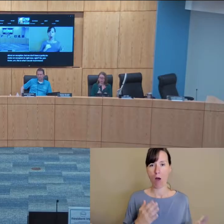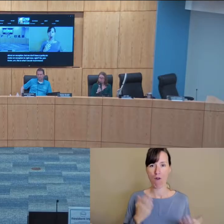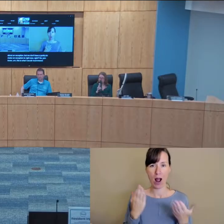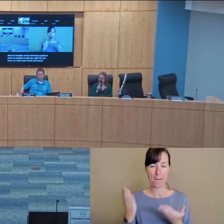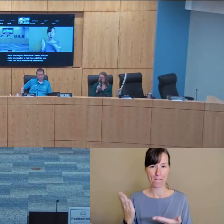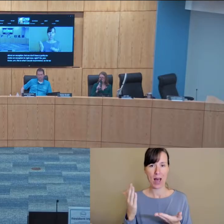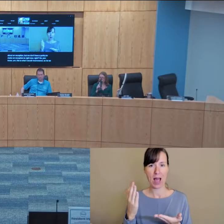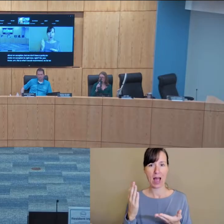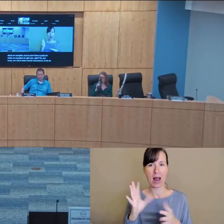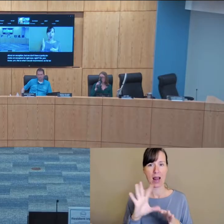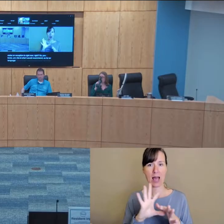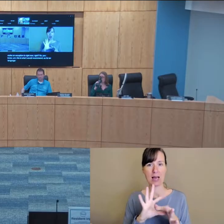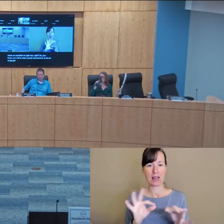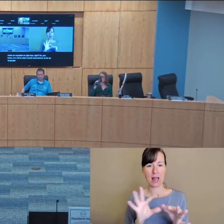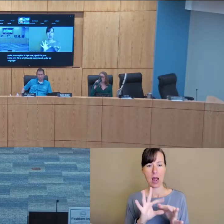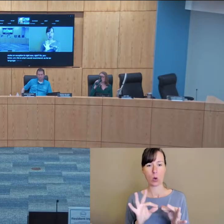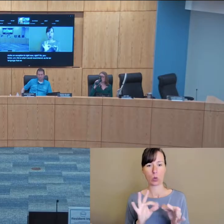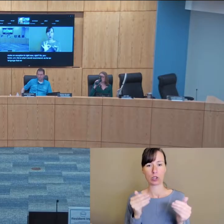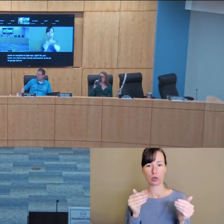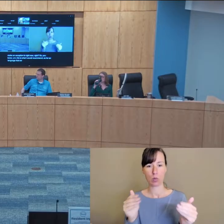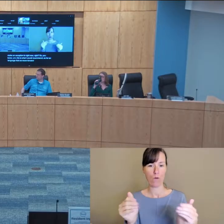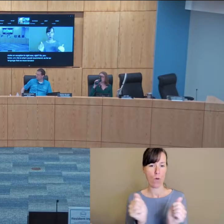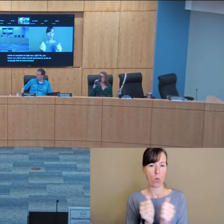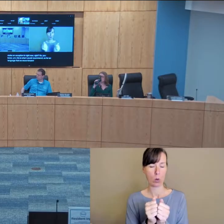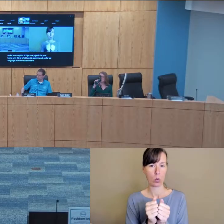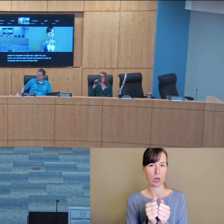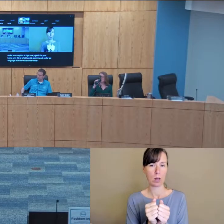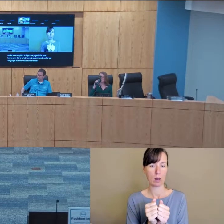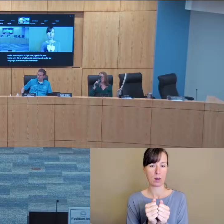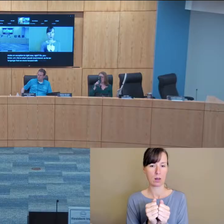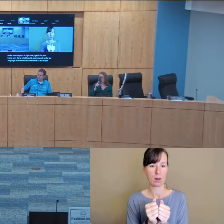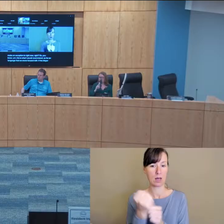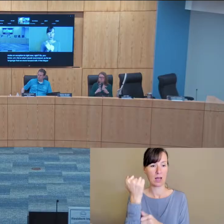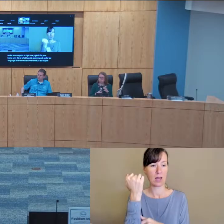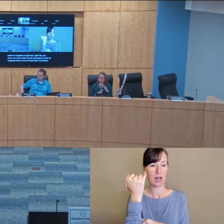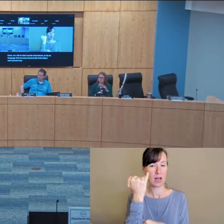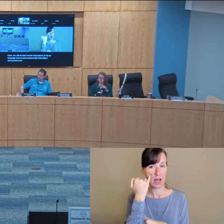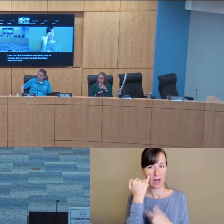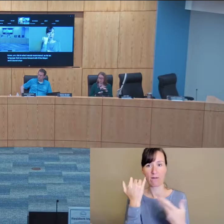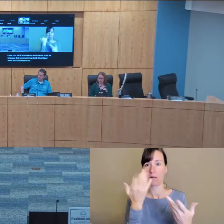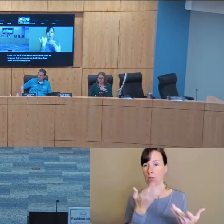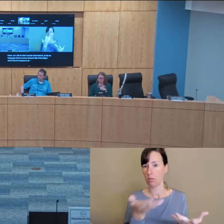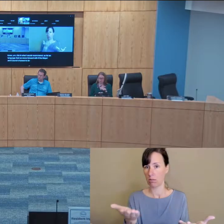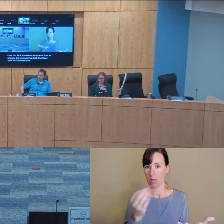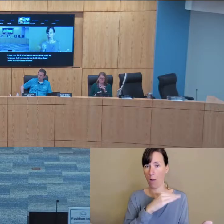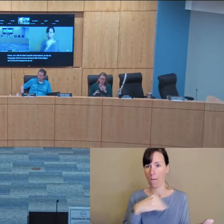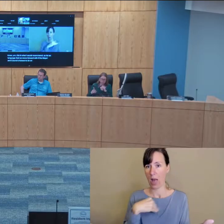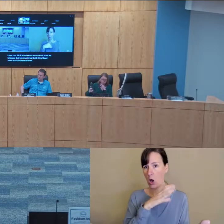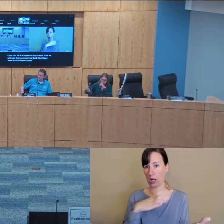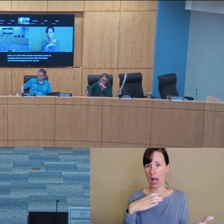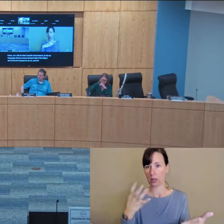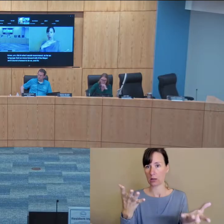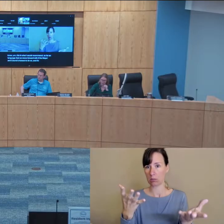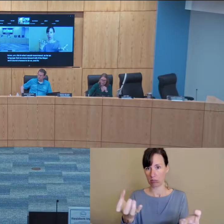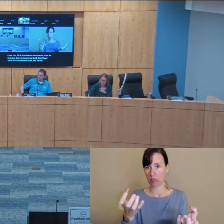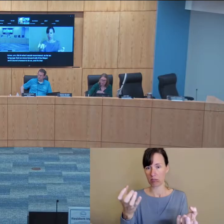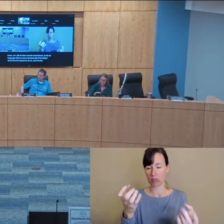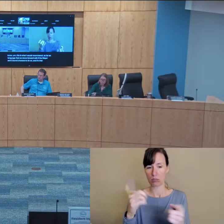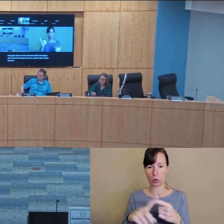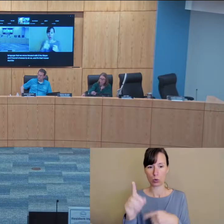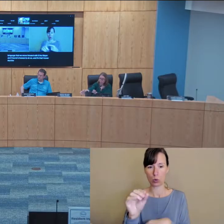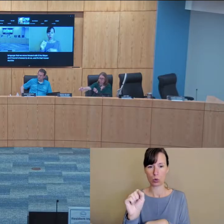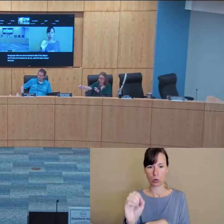as language that we move forward with, if the mayor and council chooses to do so. And it's that I move that the